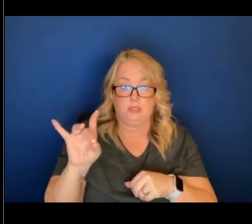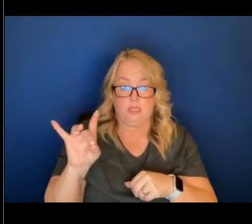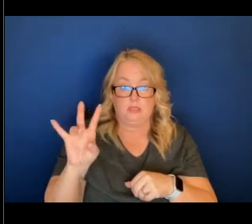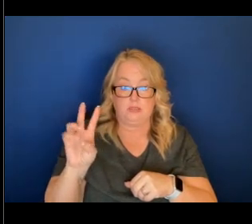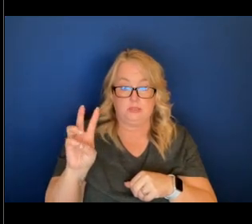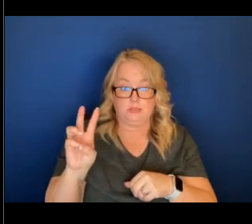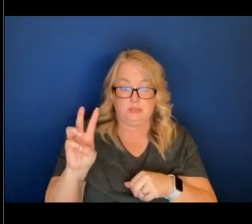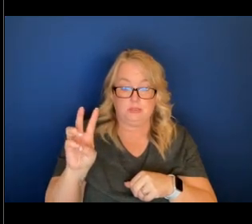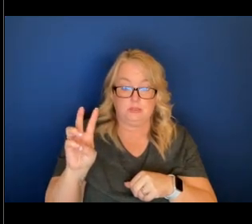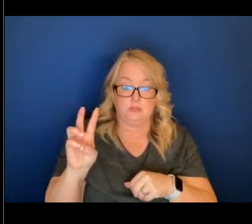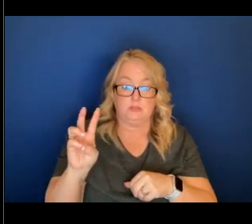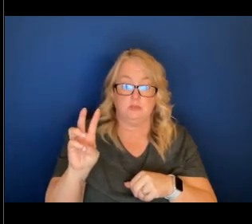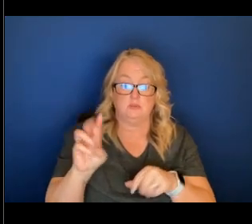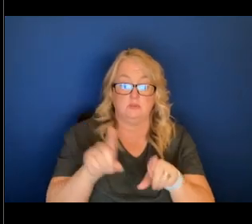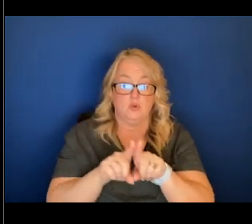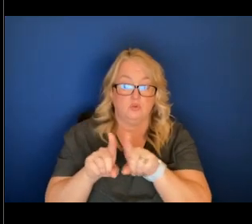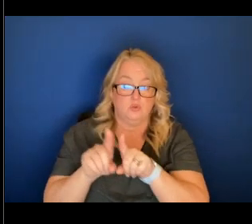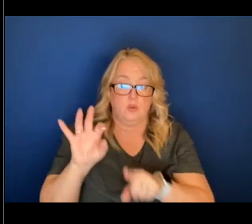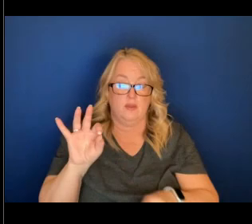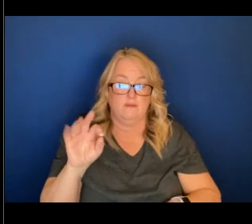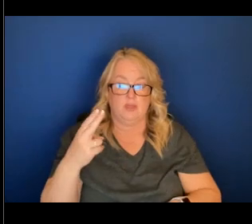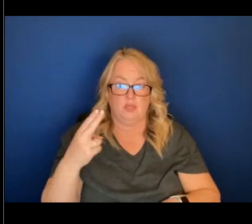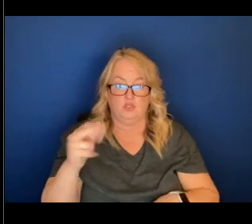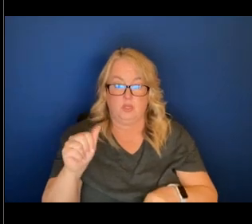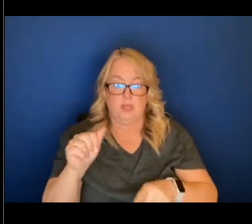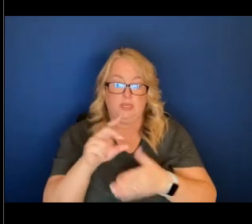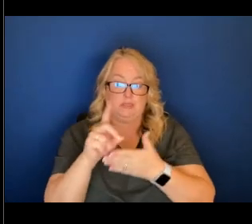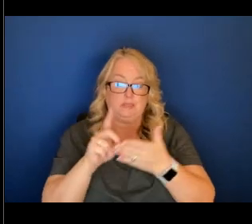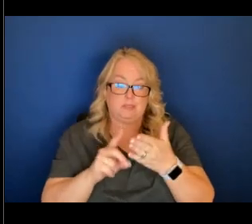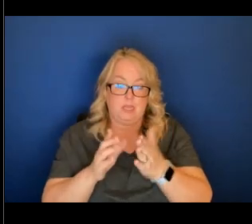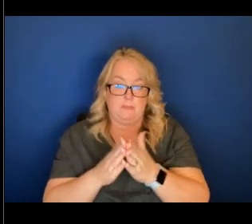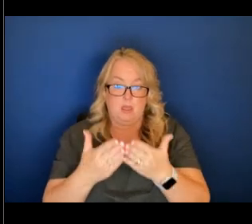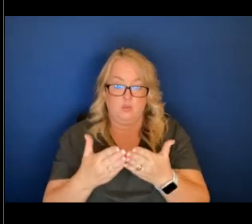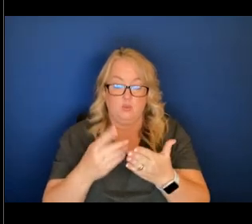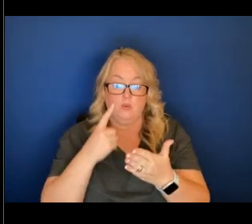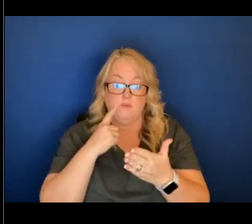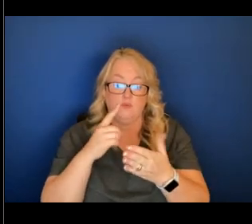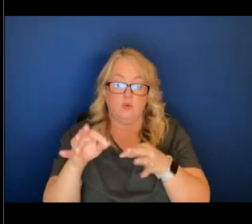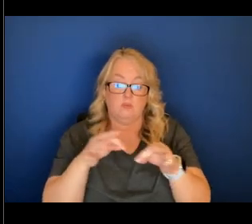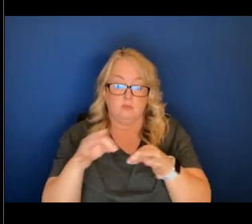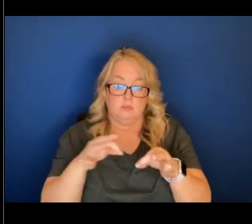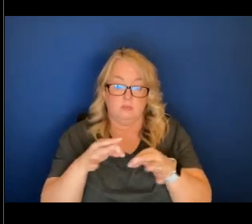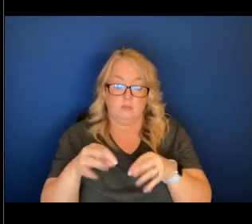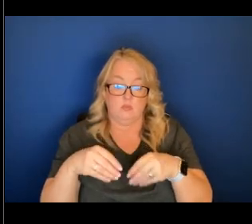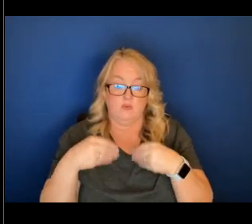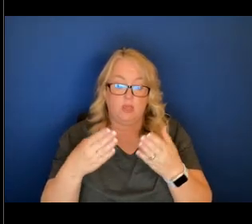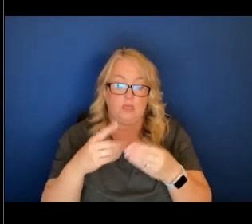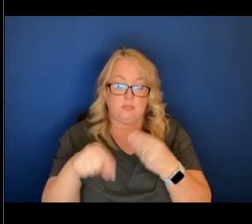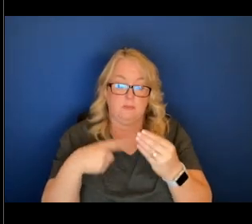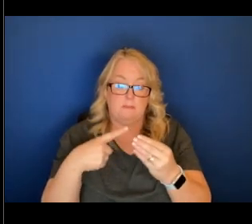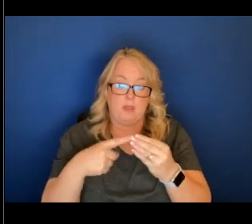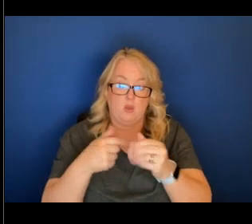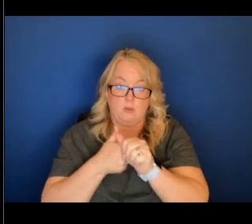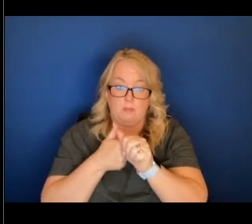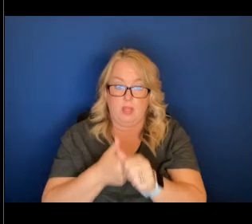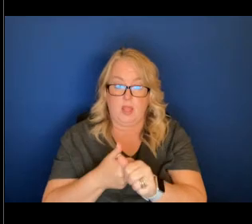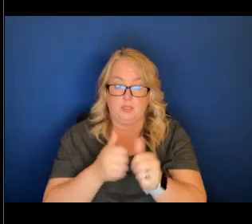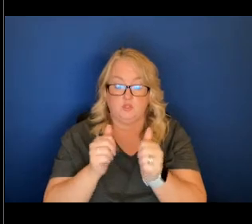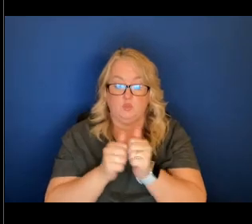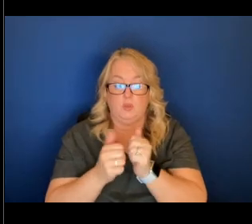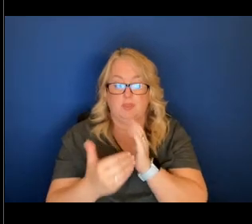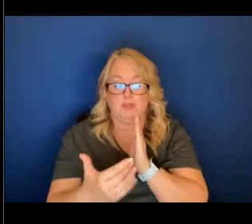1986, and the FHA Design Manual for the guidance it provides about compliance with the